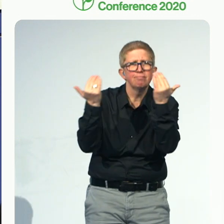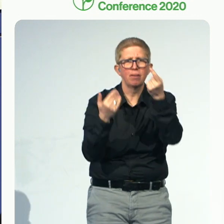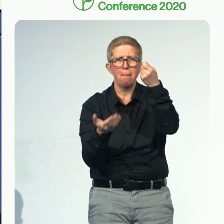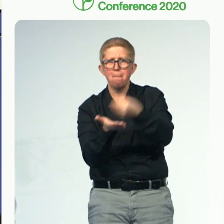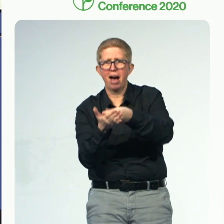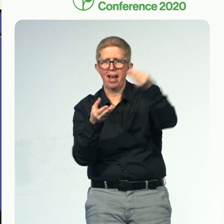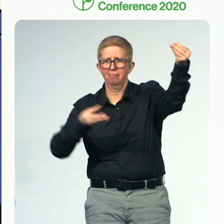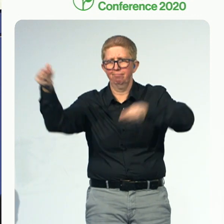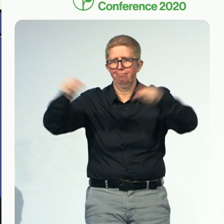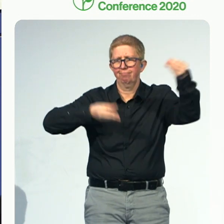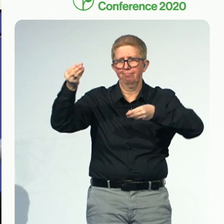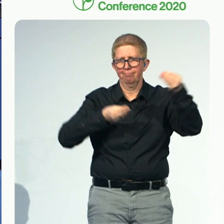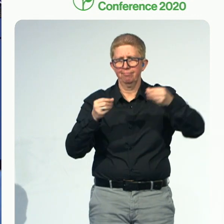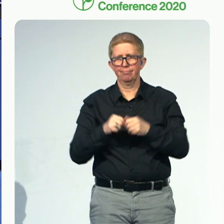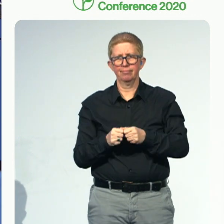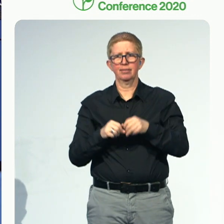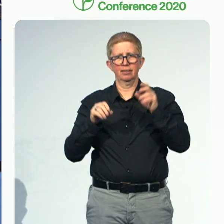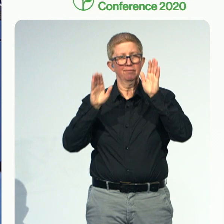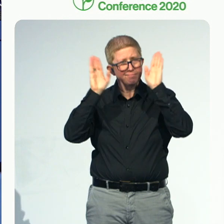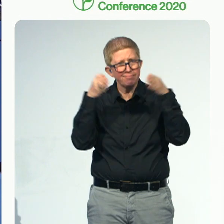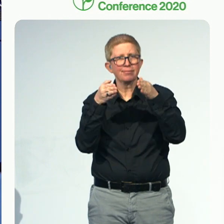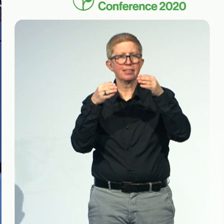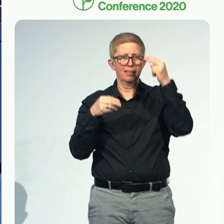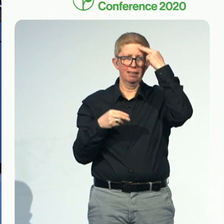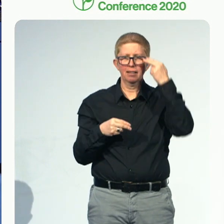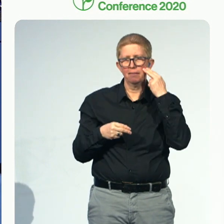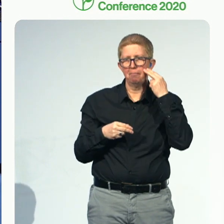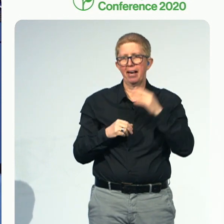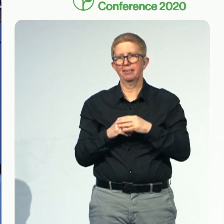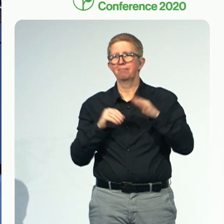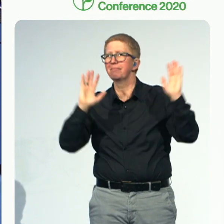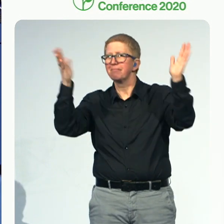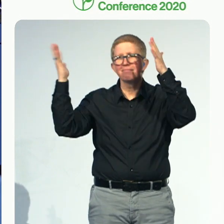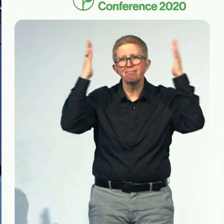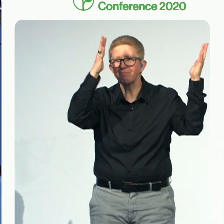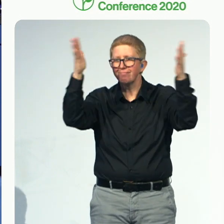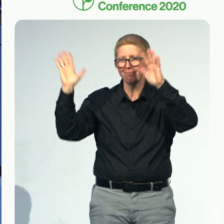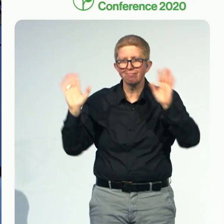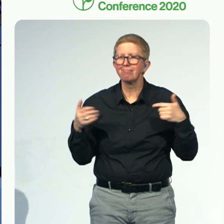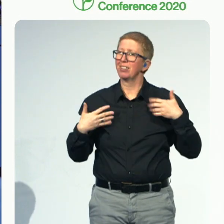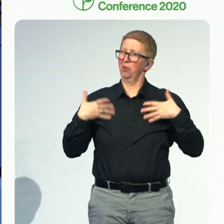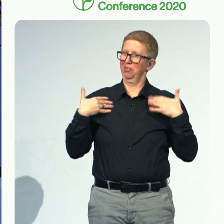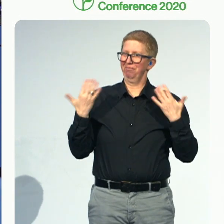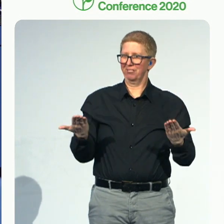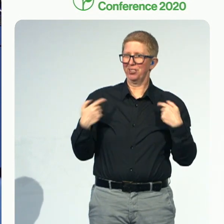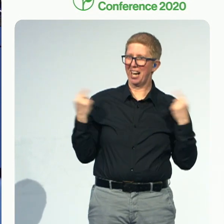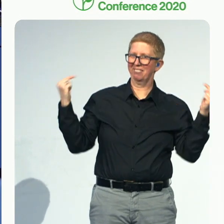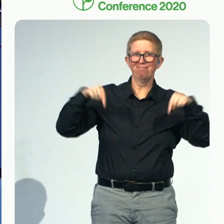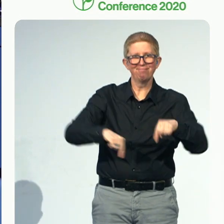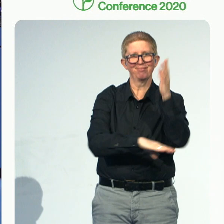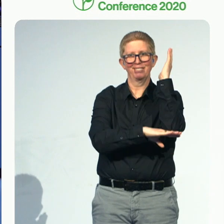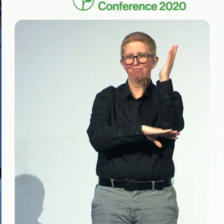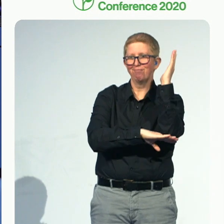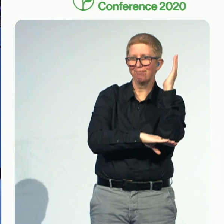you. Yes. Welcome. Thank you for everyone. I'm really happy to be here. So I work for Light for the World and I